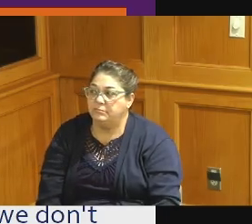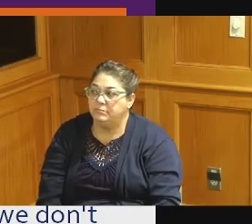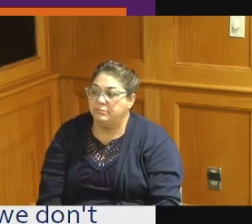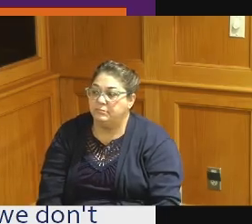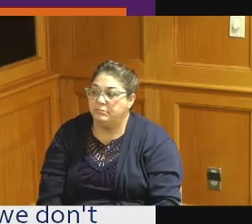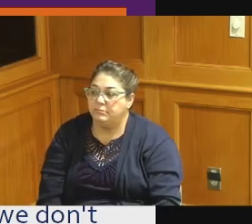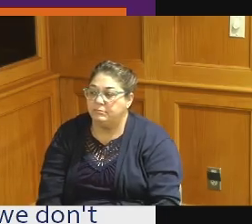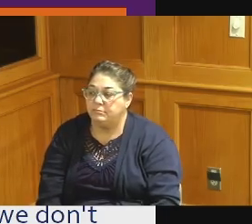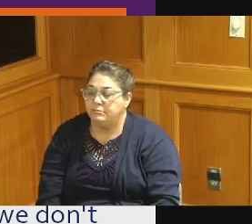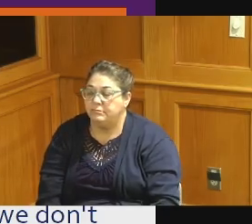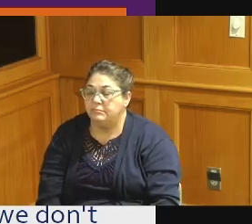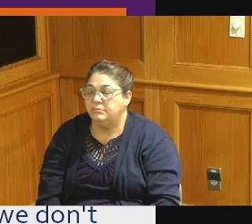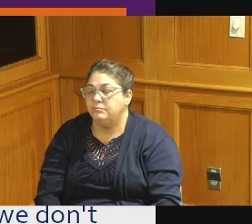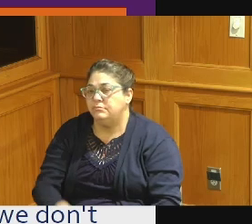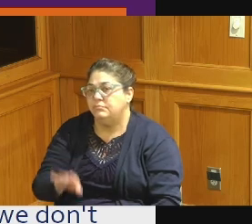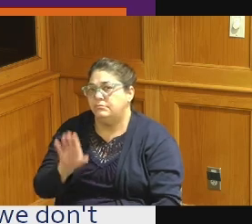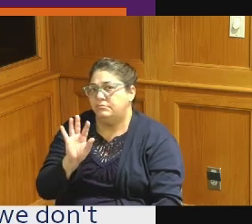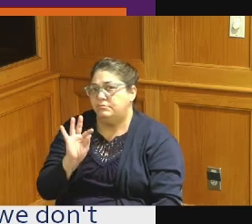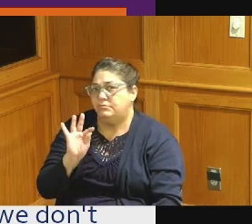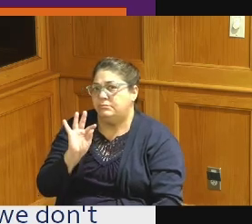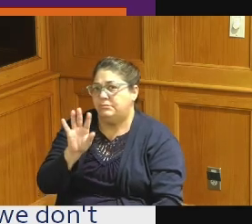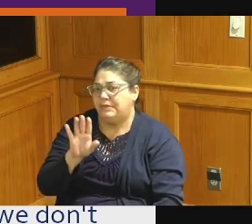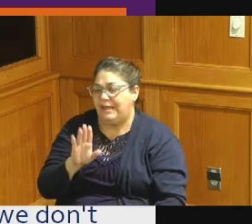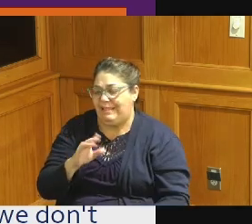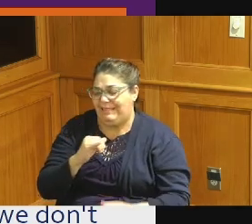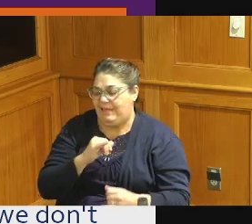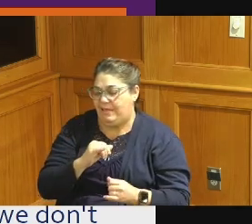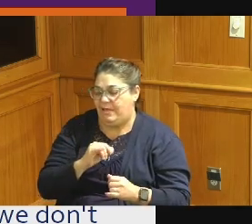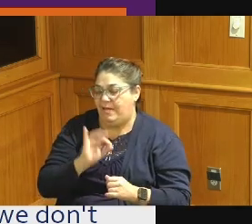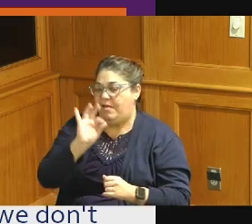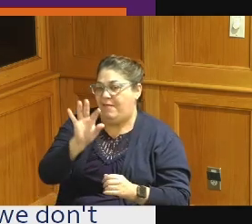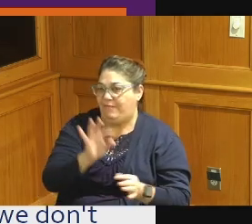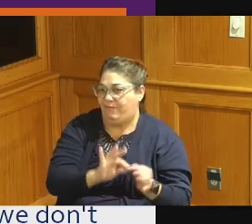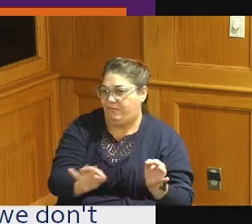I do want to say, before I go to the last slide here, that